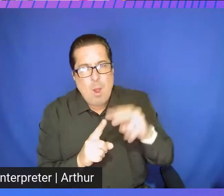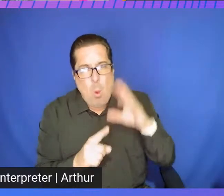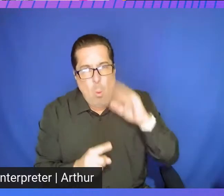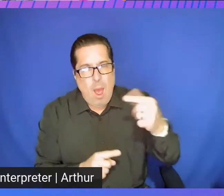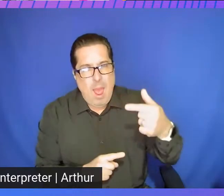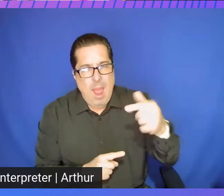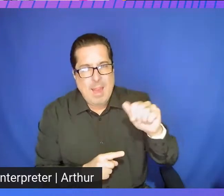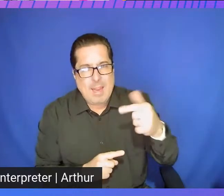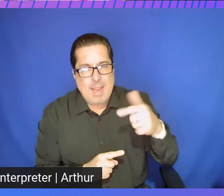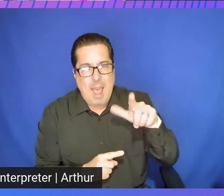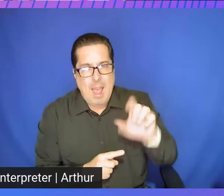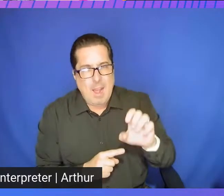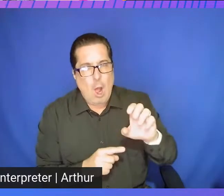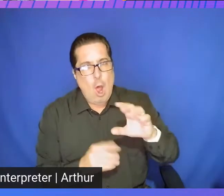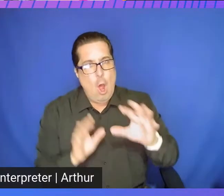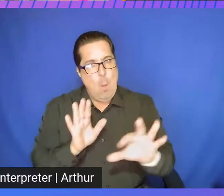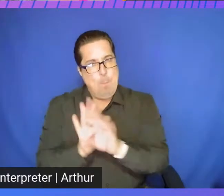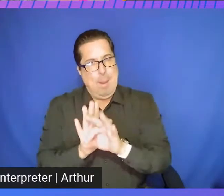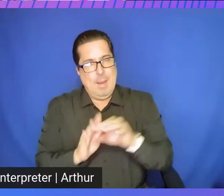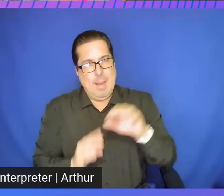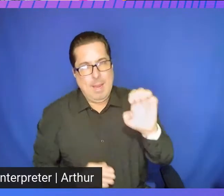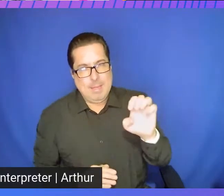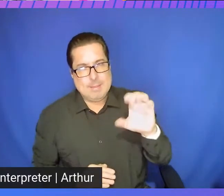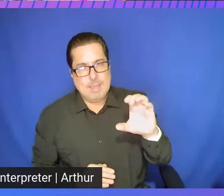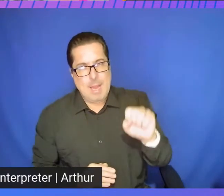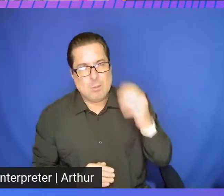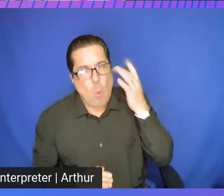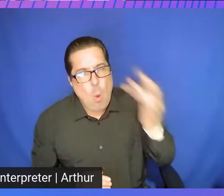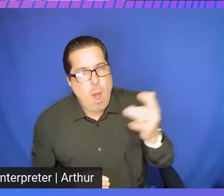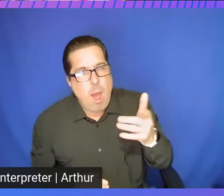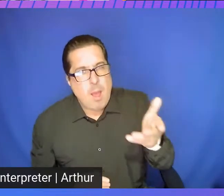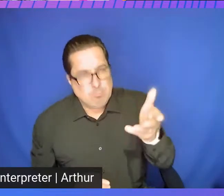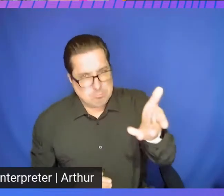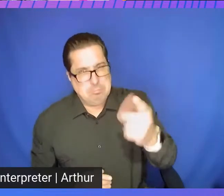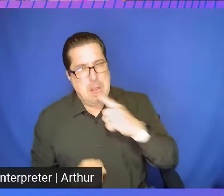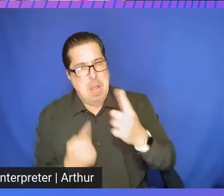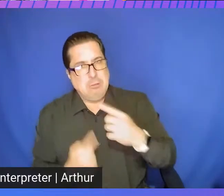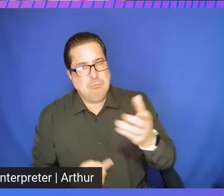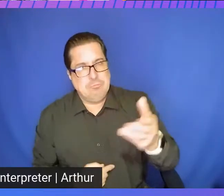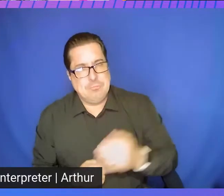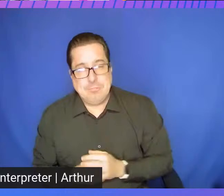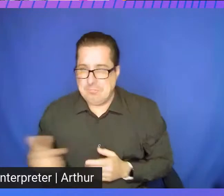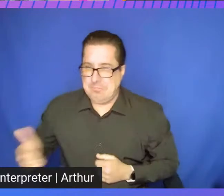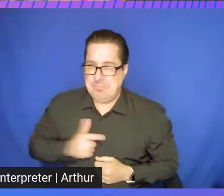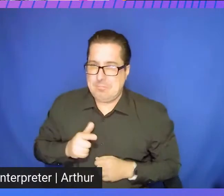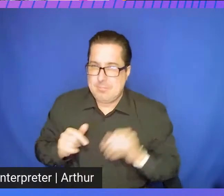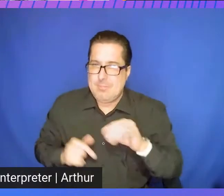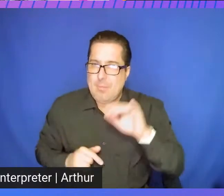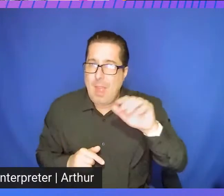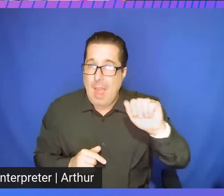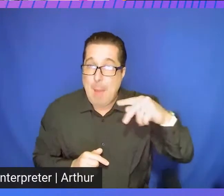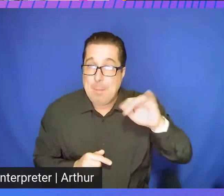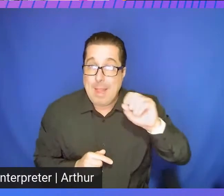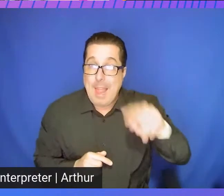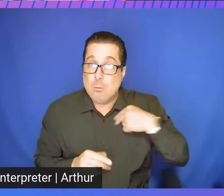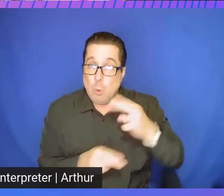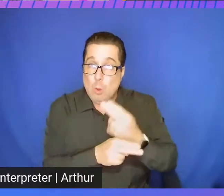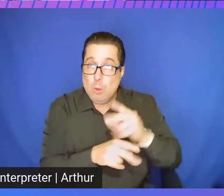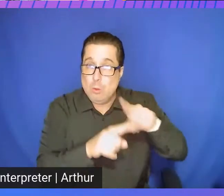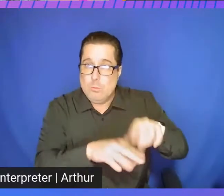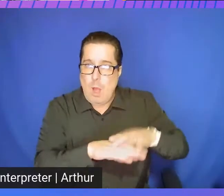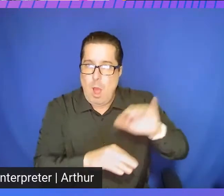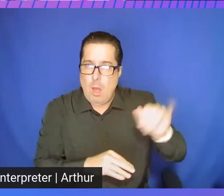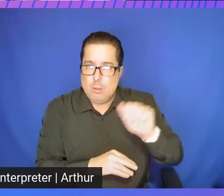ECS? Gotcha. Yeah. So we've been building our applications on Java for a long time. So we have